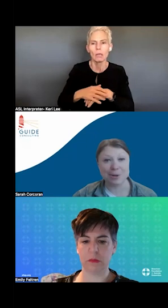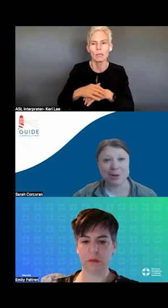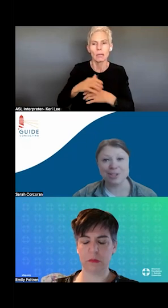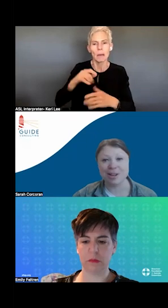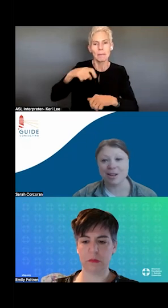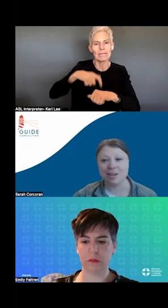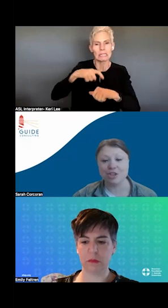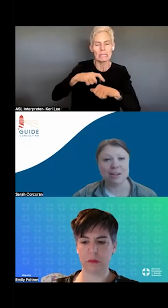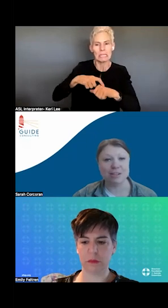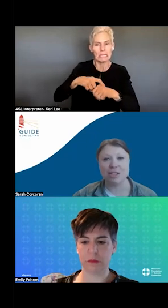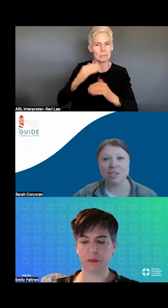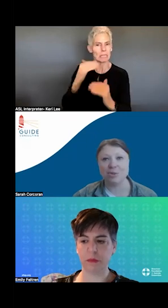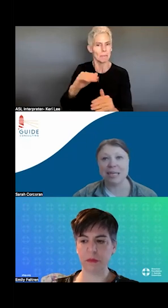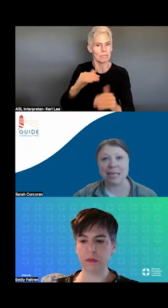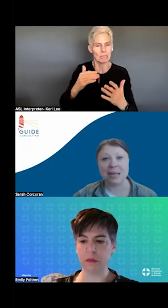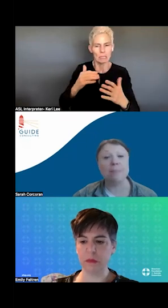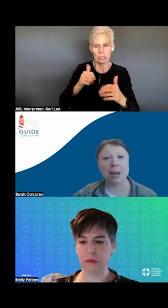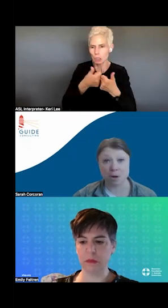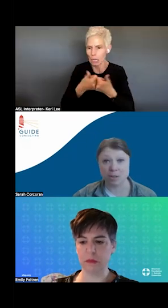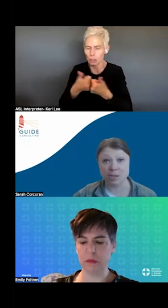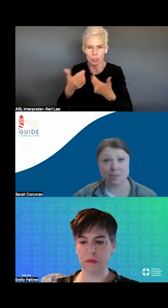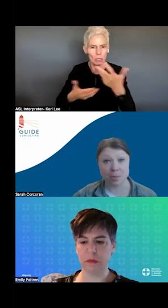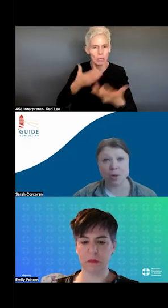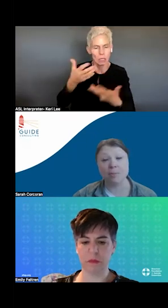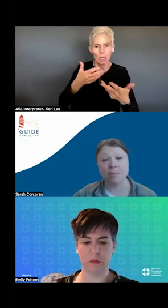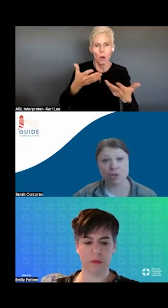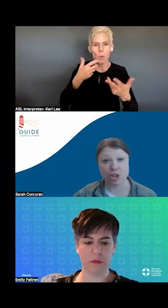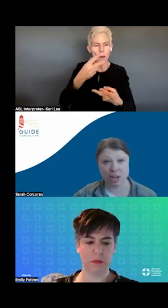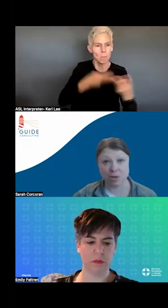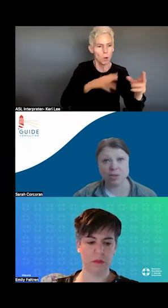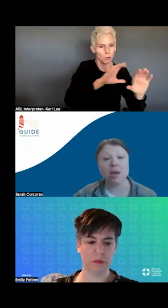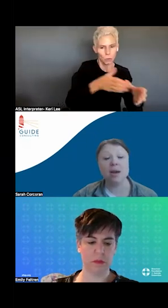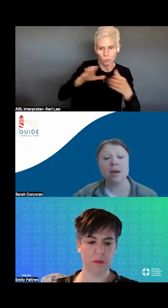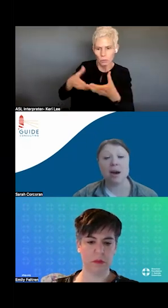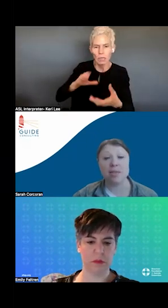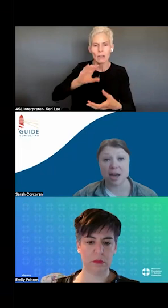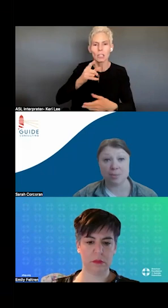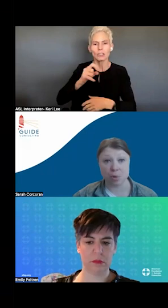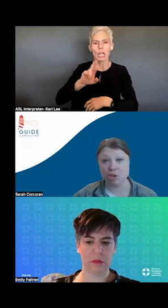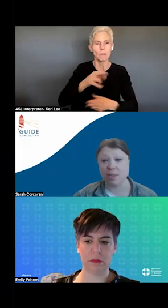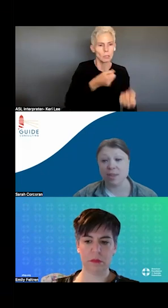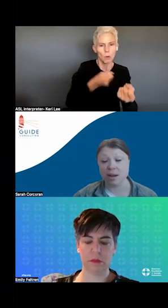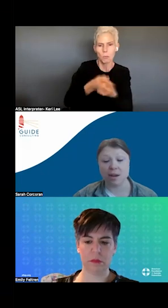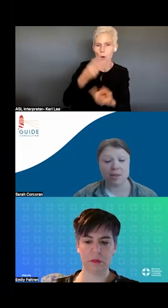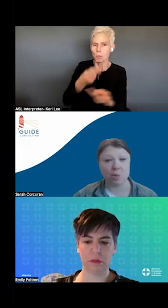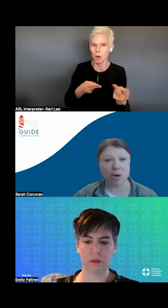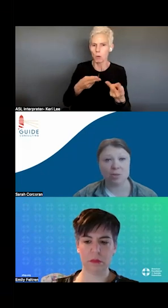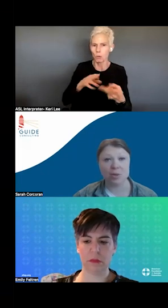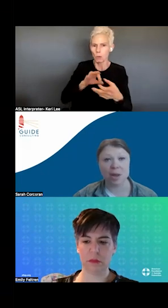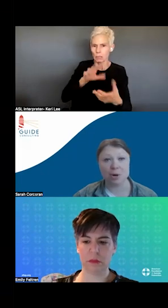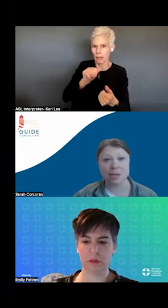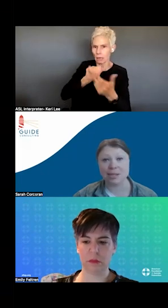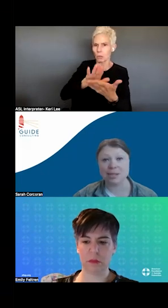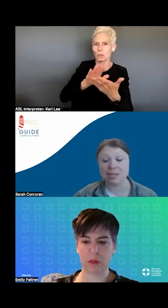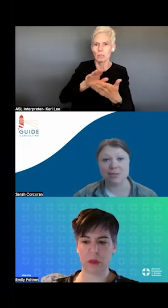time crunch, challenges to getting bipartisan support in both chambers on that approach, and they are working through